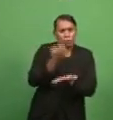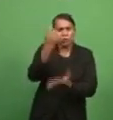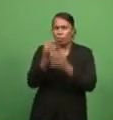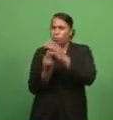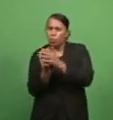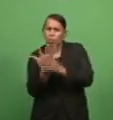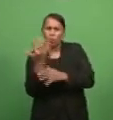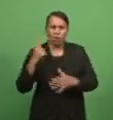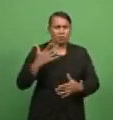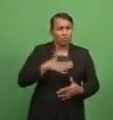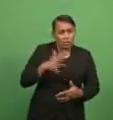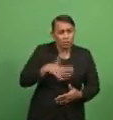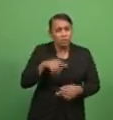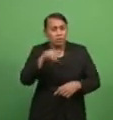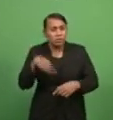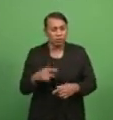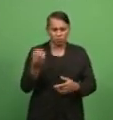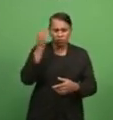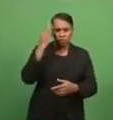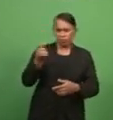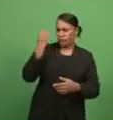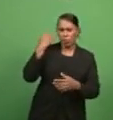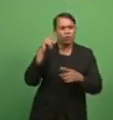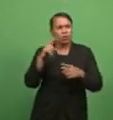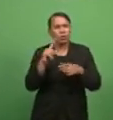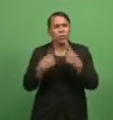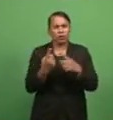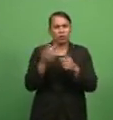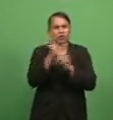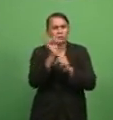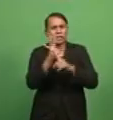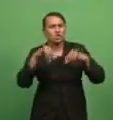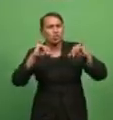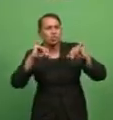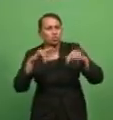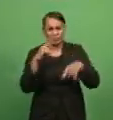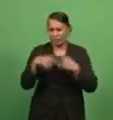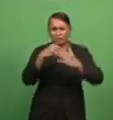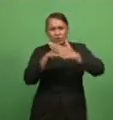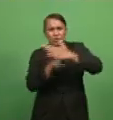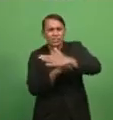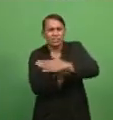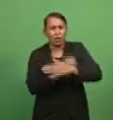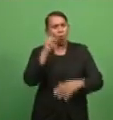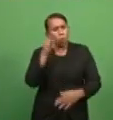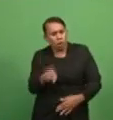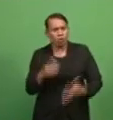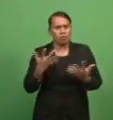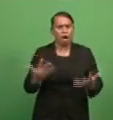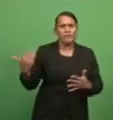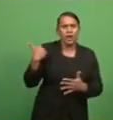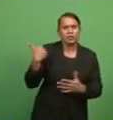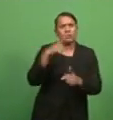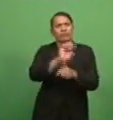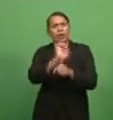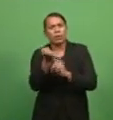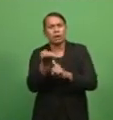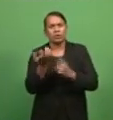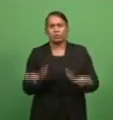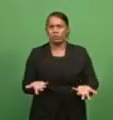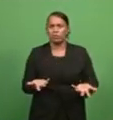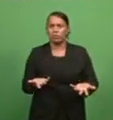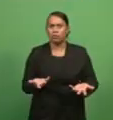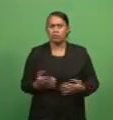have forgotten about the fundamentals, the foundation, that is the natural resource environment, and how the